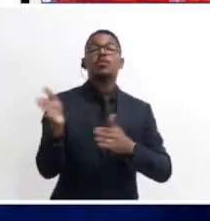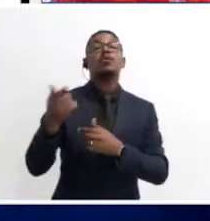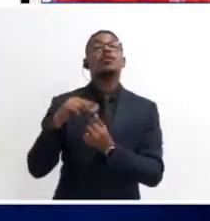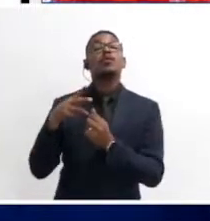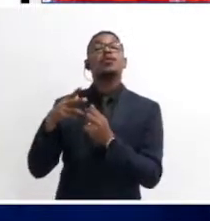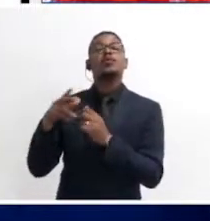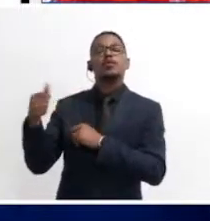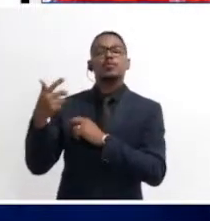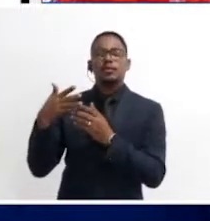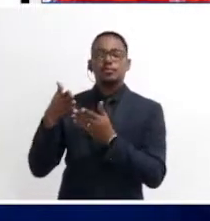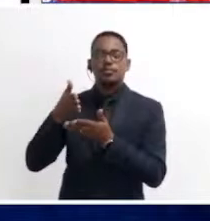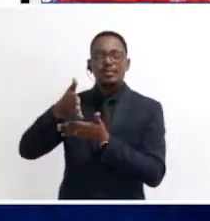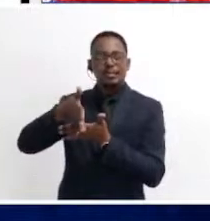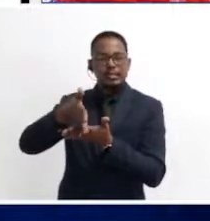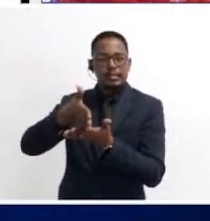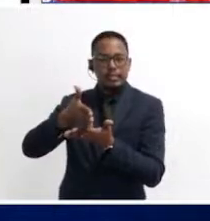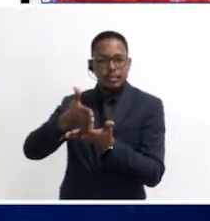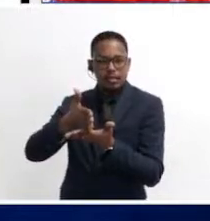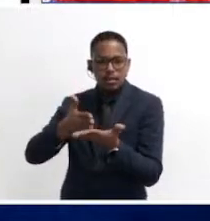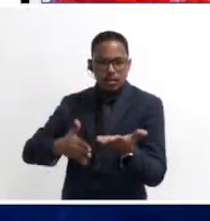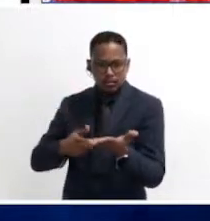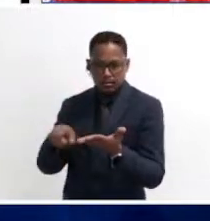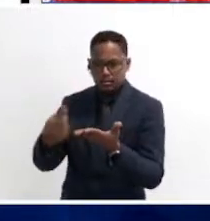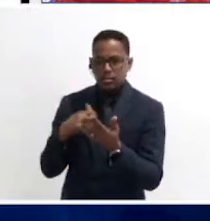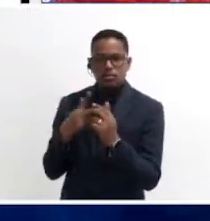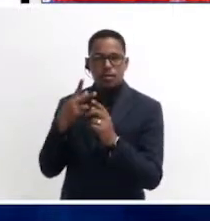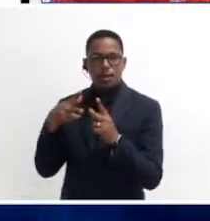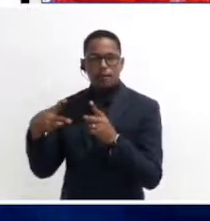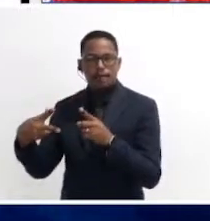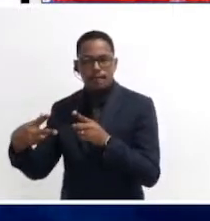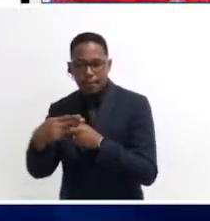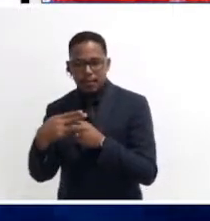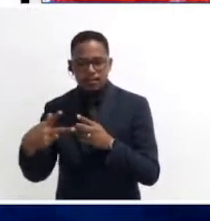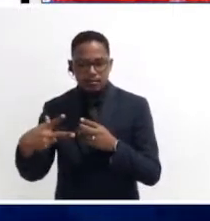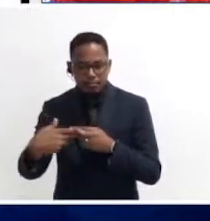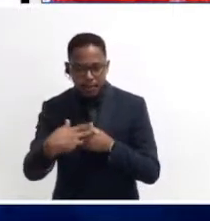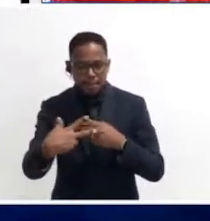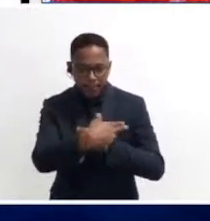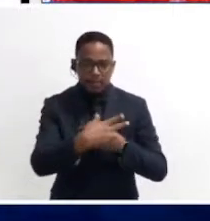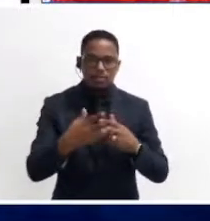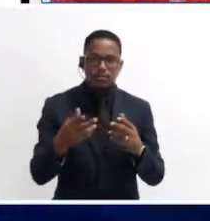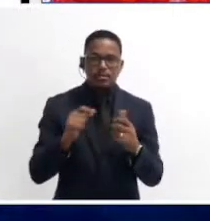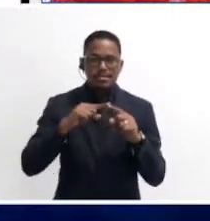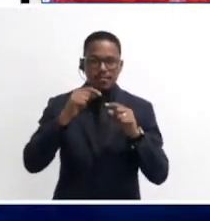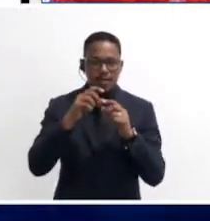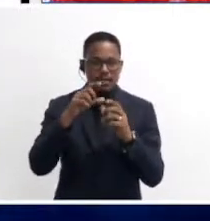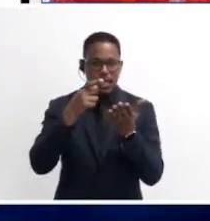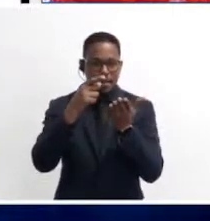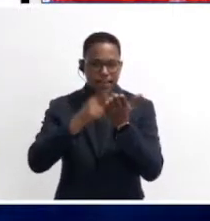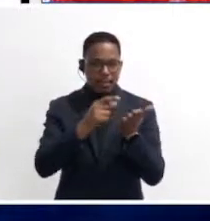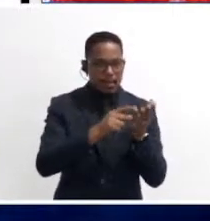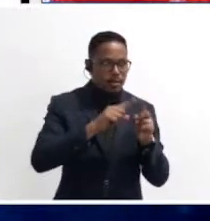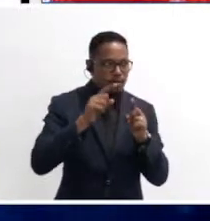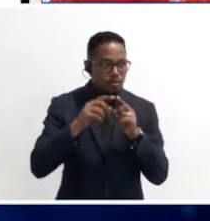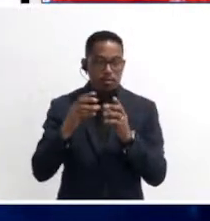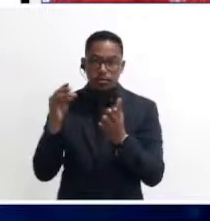individual chips. So as I said, and then we showed in the picture before,